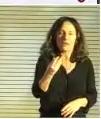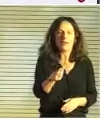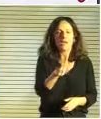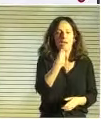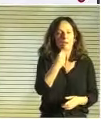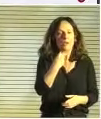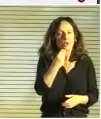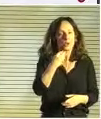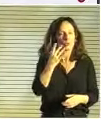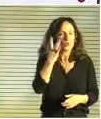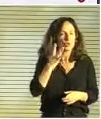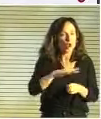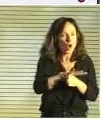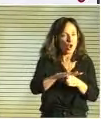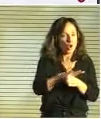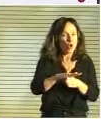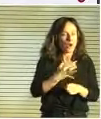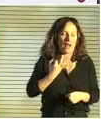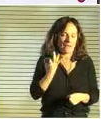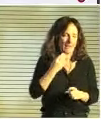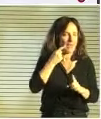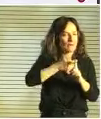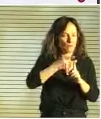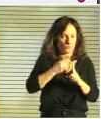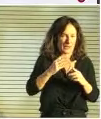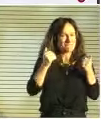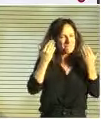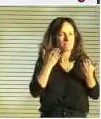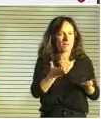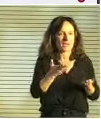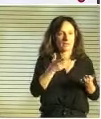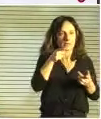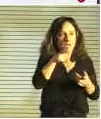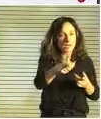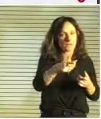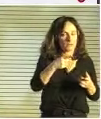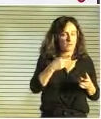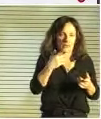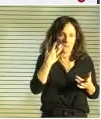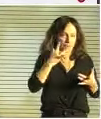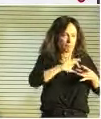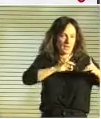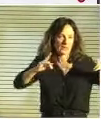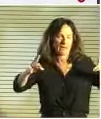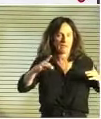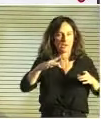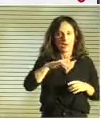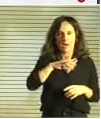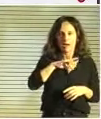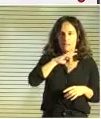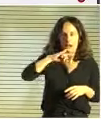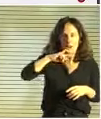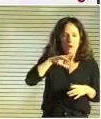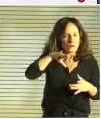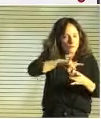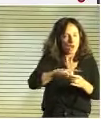It's important for the local communities, for the local business, for the acceptance of tourism, also on Mallorca, but on